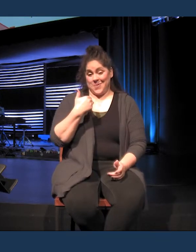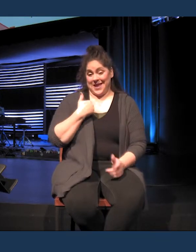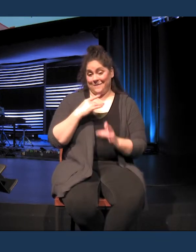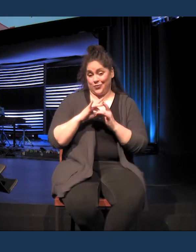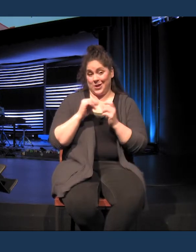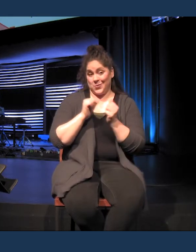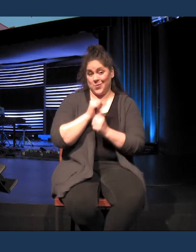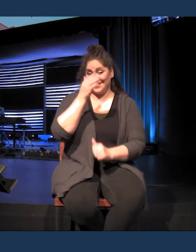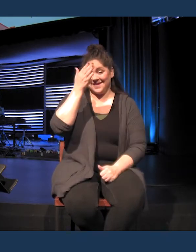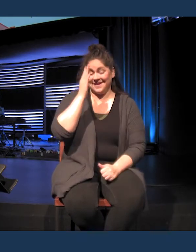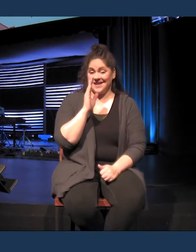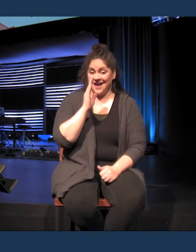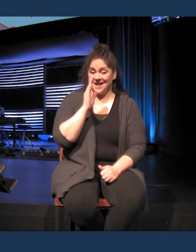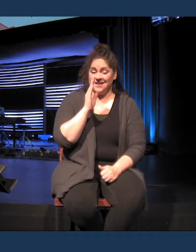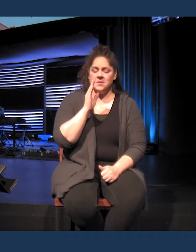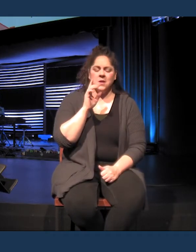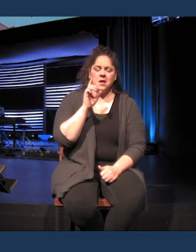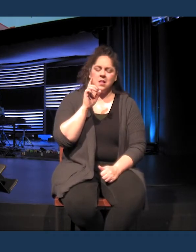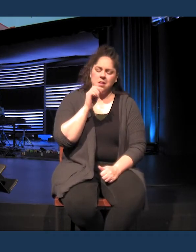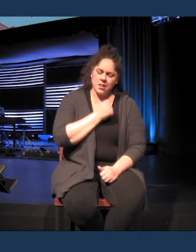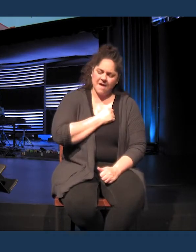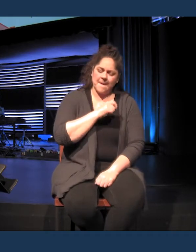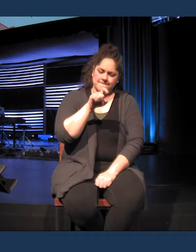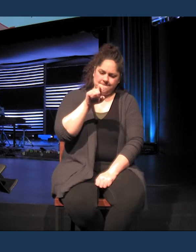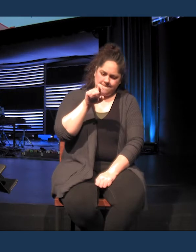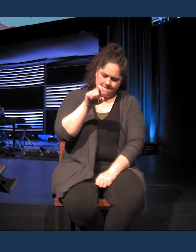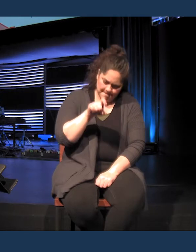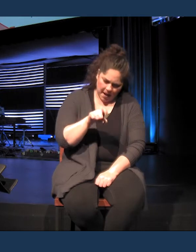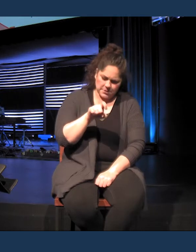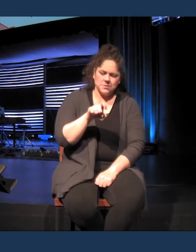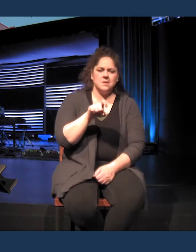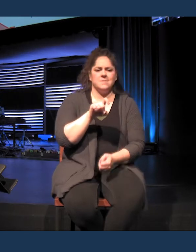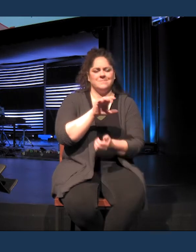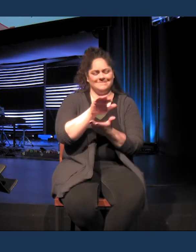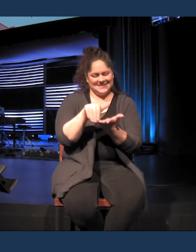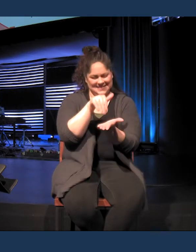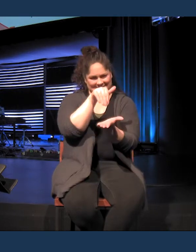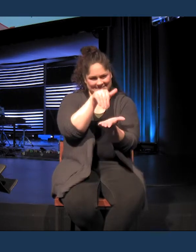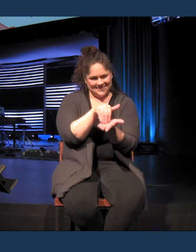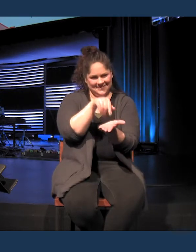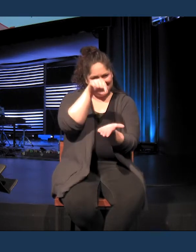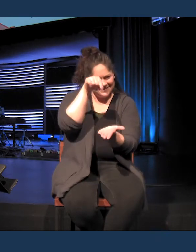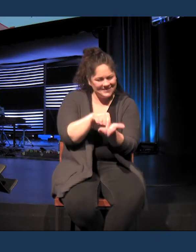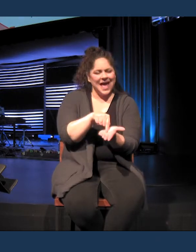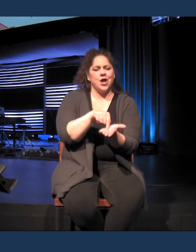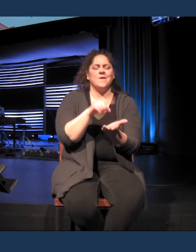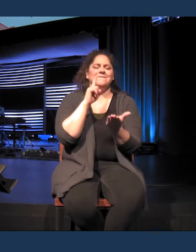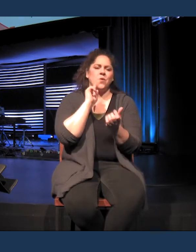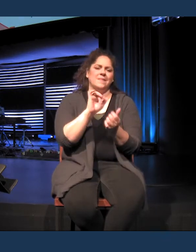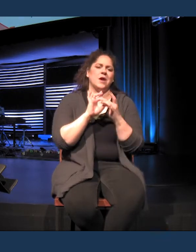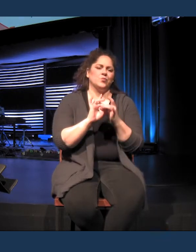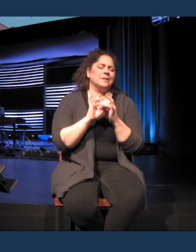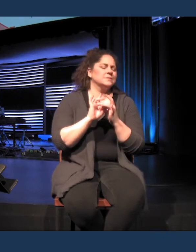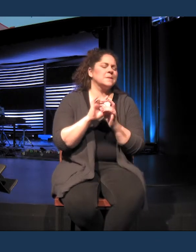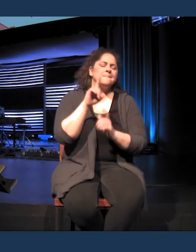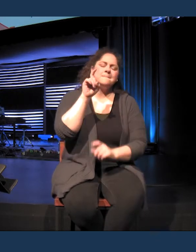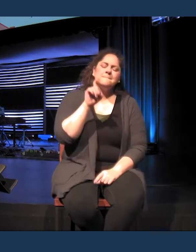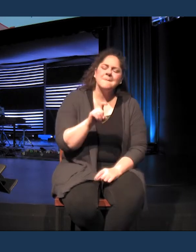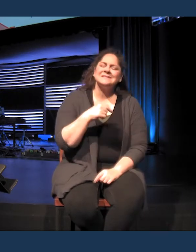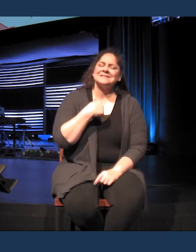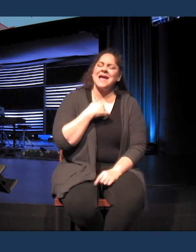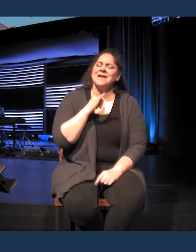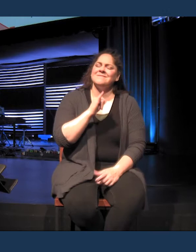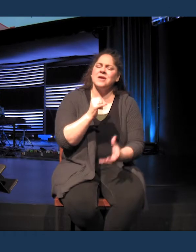with God, love must be at the foundation, must be the center of that relationship. You must have this